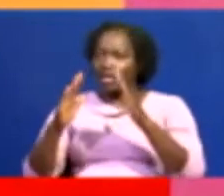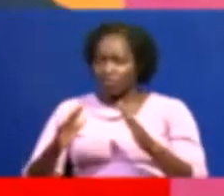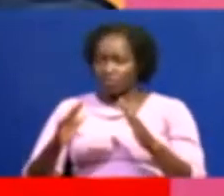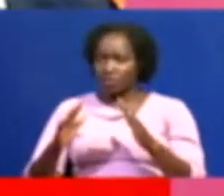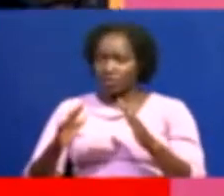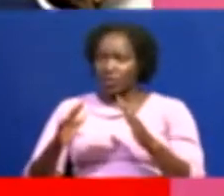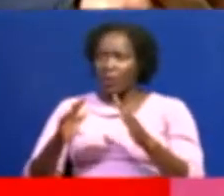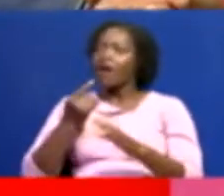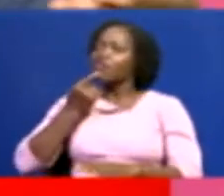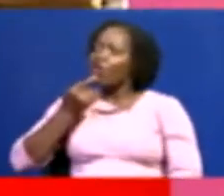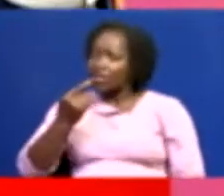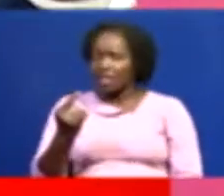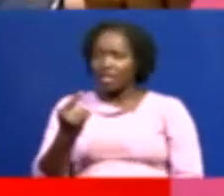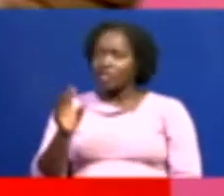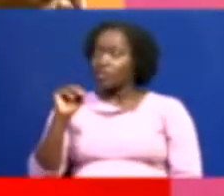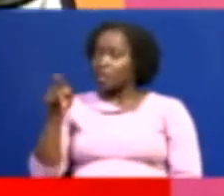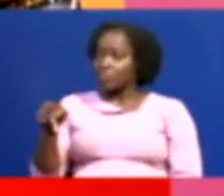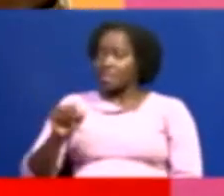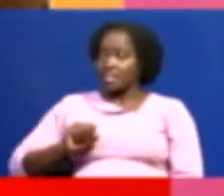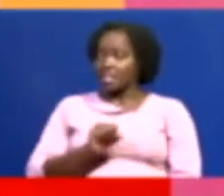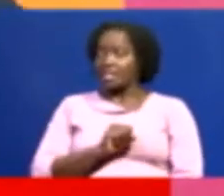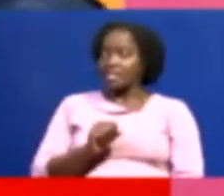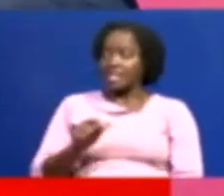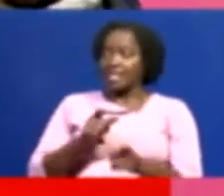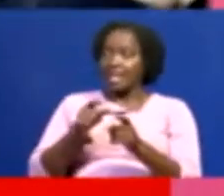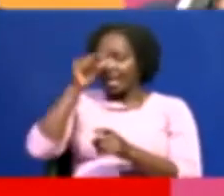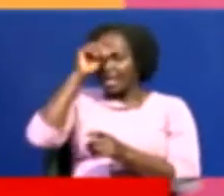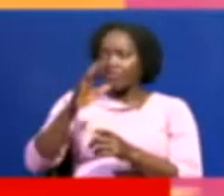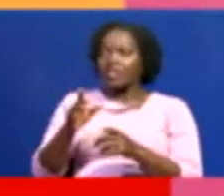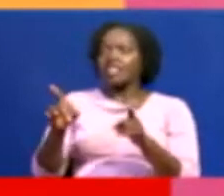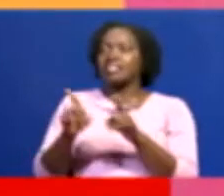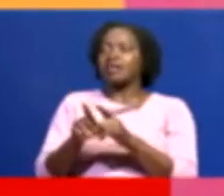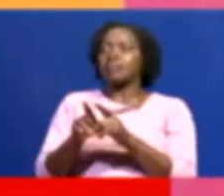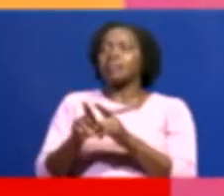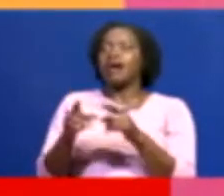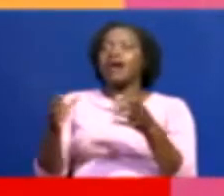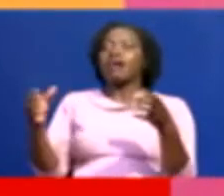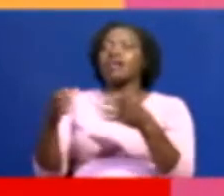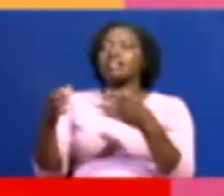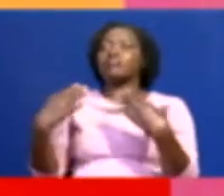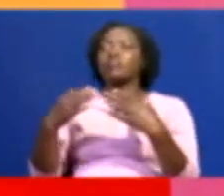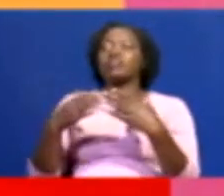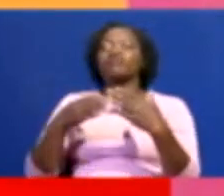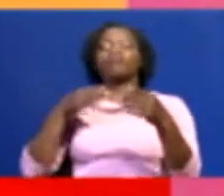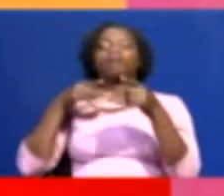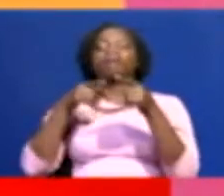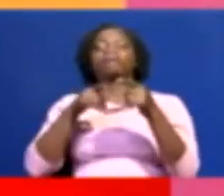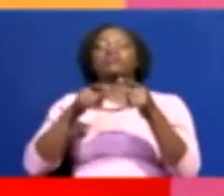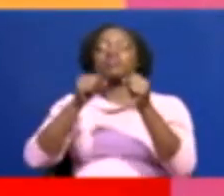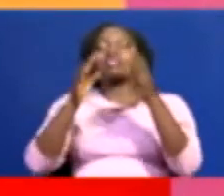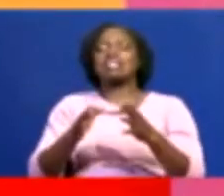and issued an order to his MPs, senators and governors mm-hmm. to equally gather people that will counter protesters in their